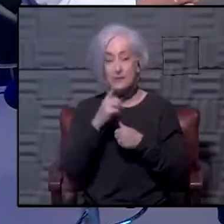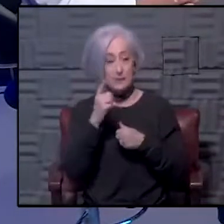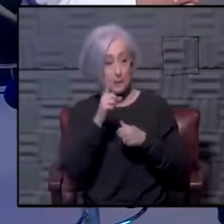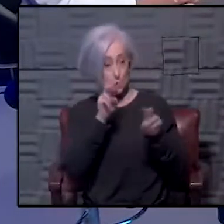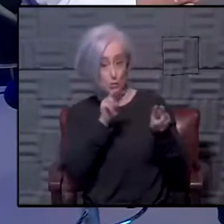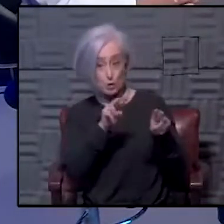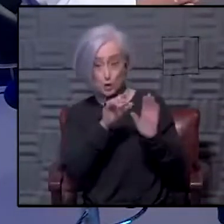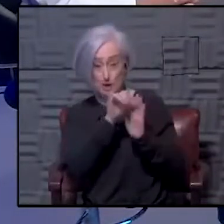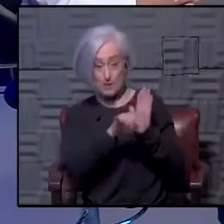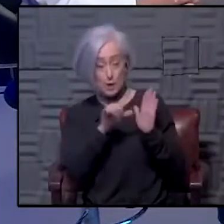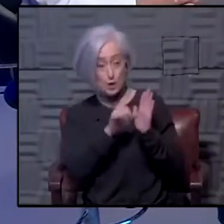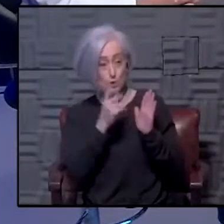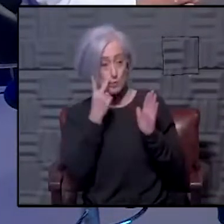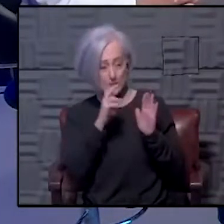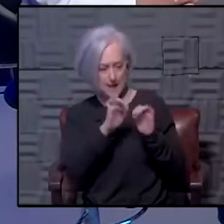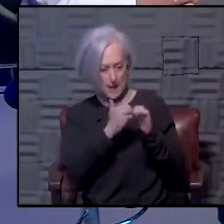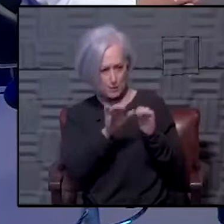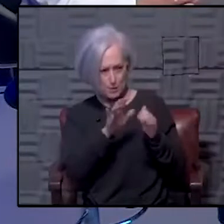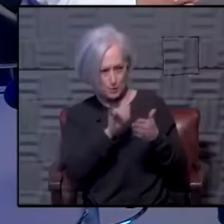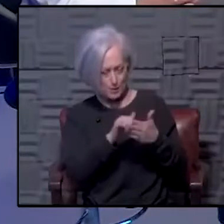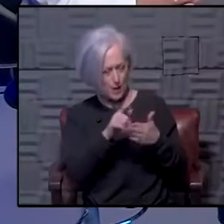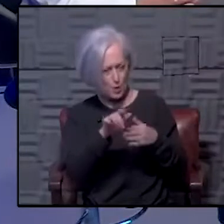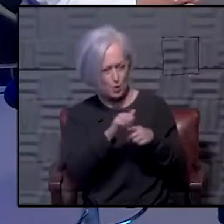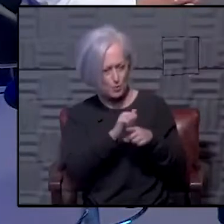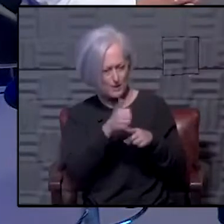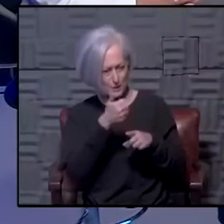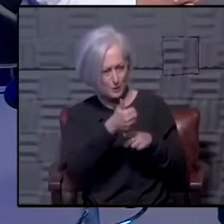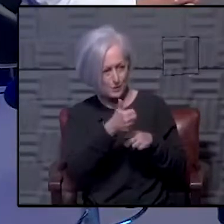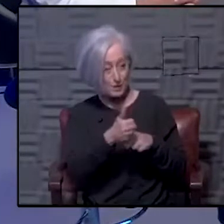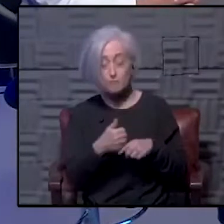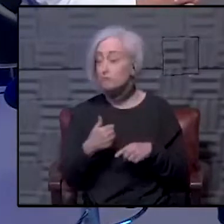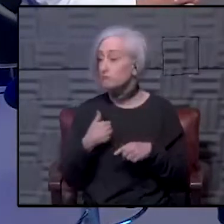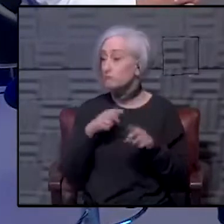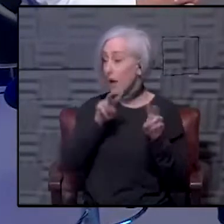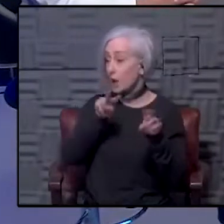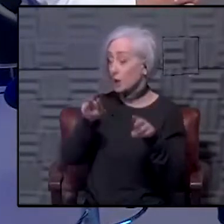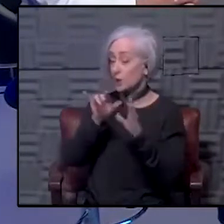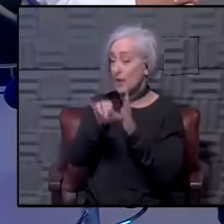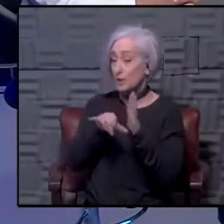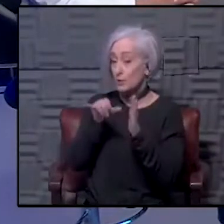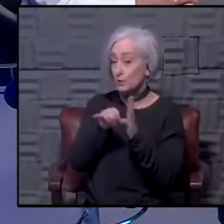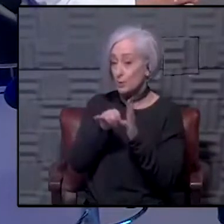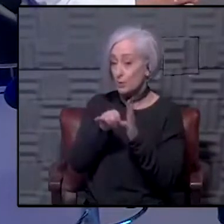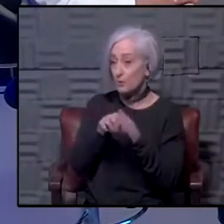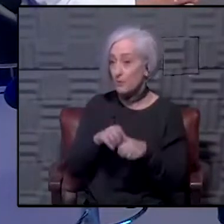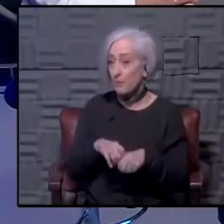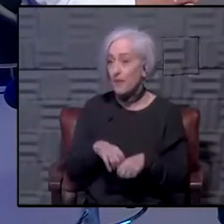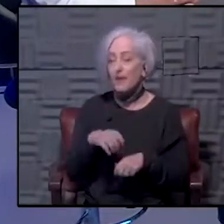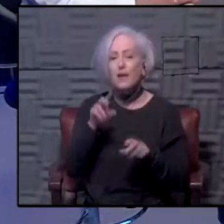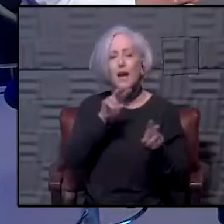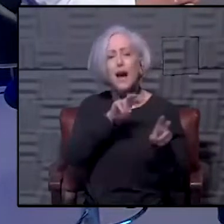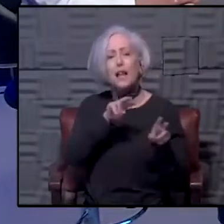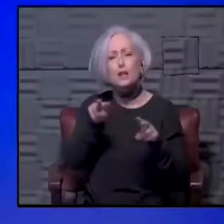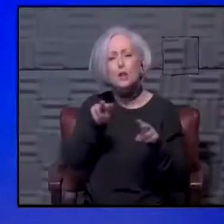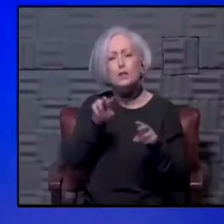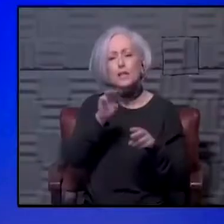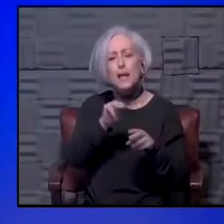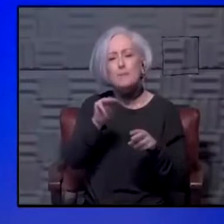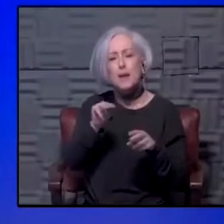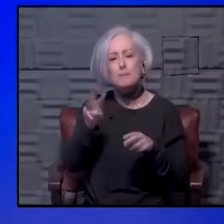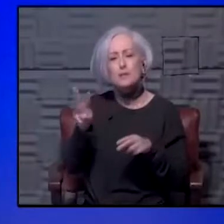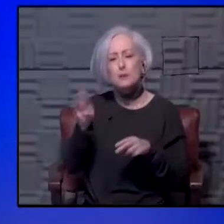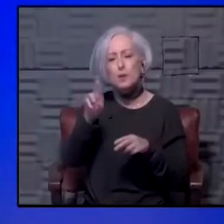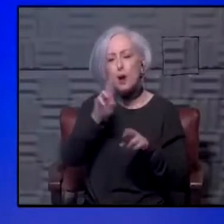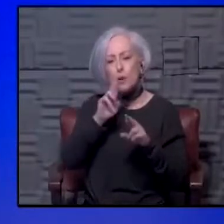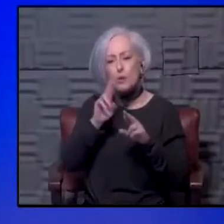see how to do it? Or did you just practice? Nope. I had to YouTube. I looked on the MMWR report, and I don't believe they